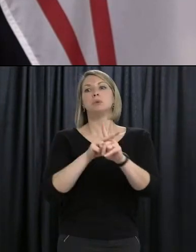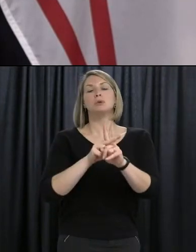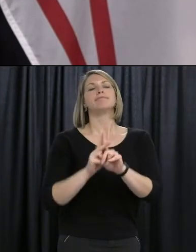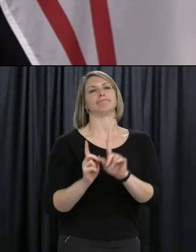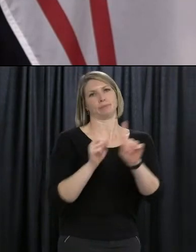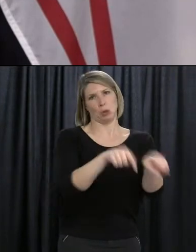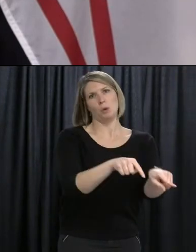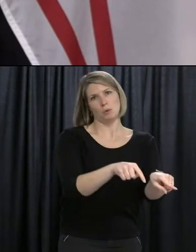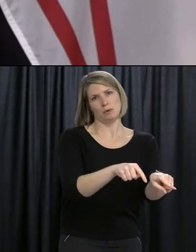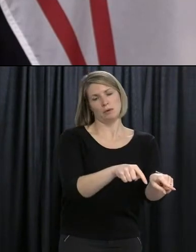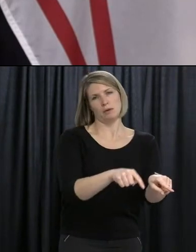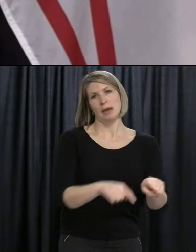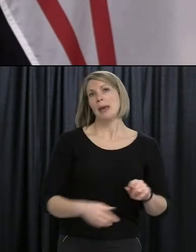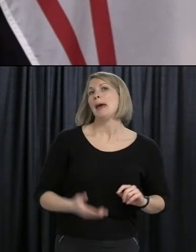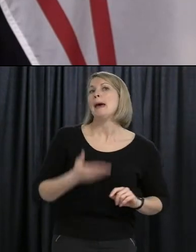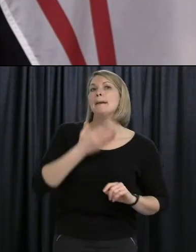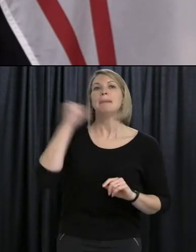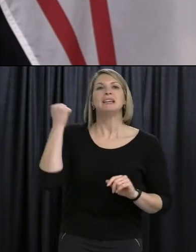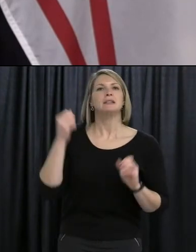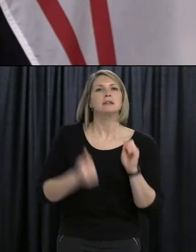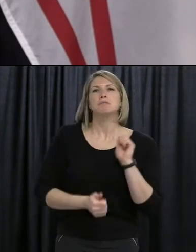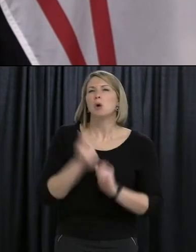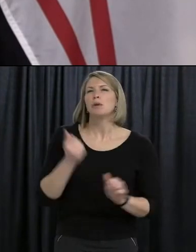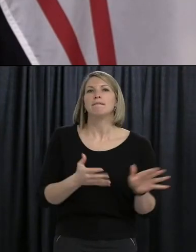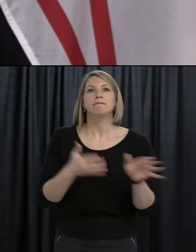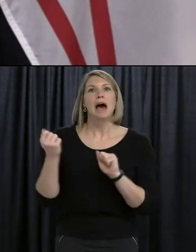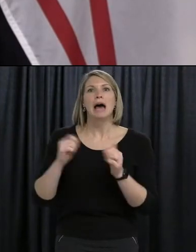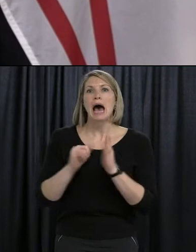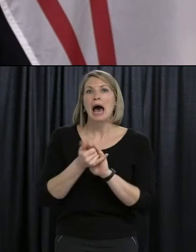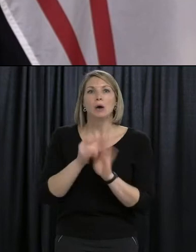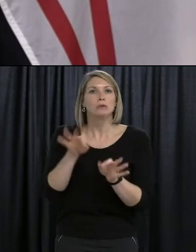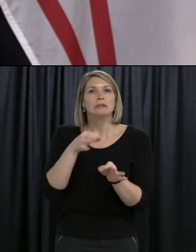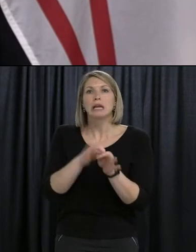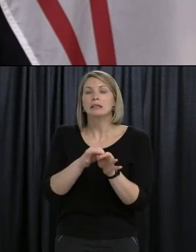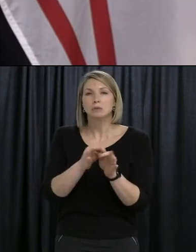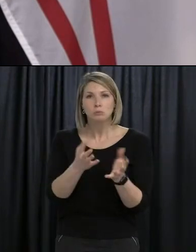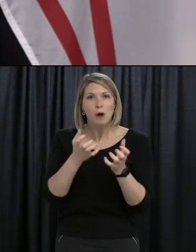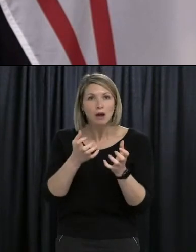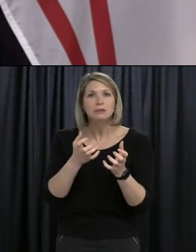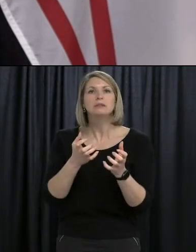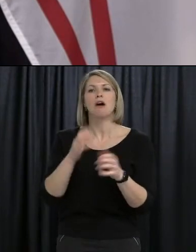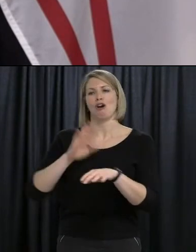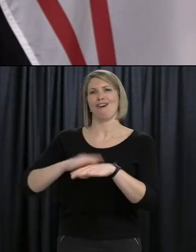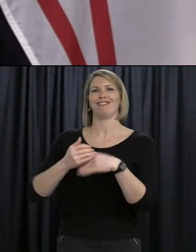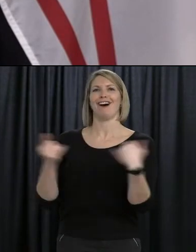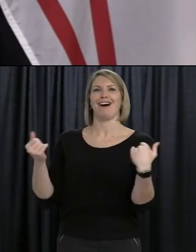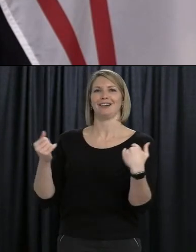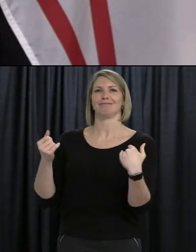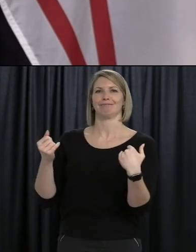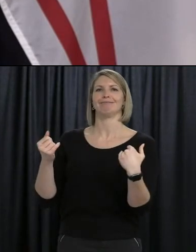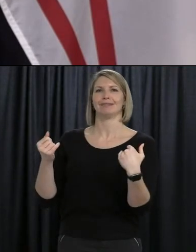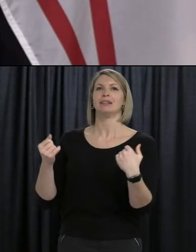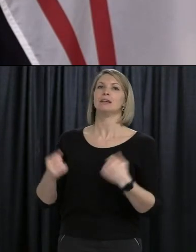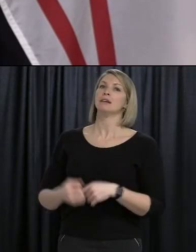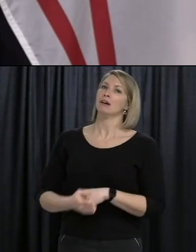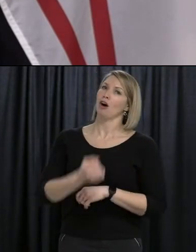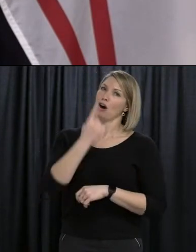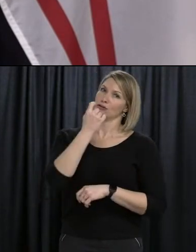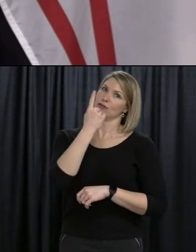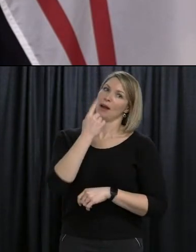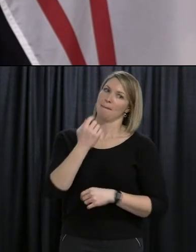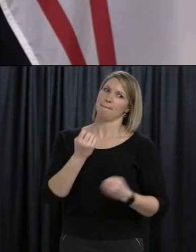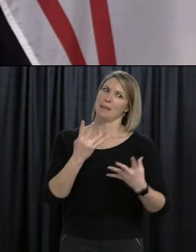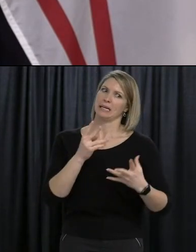tool. This is by far the fastest and most efficient way to book a test. As you can imagine, there are many concerned individuals